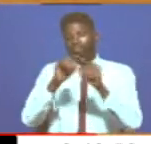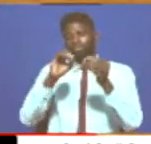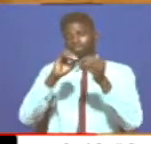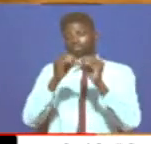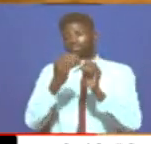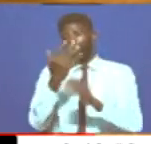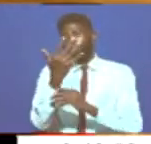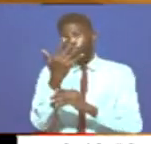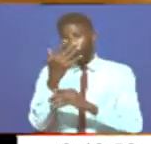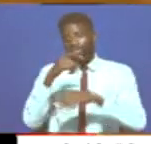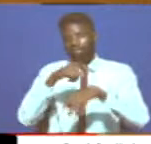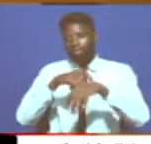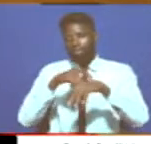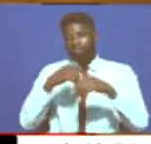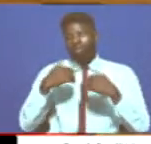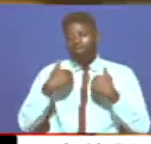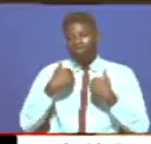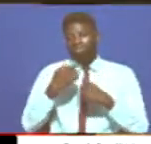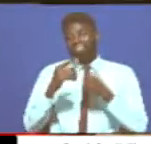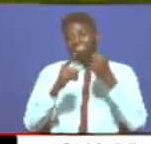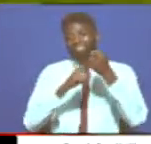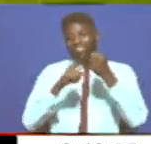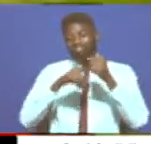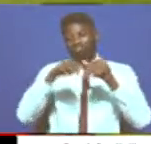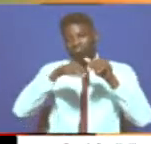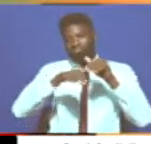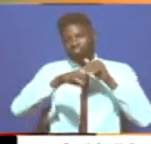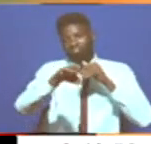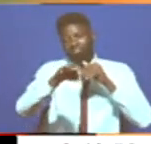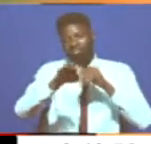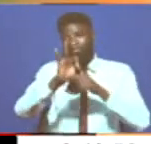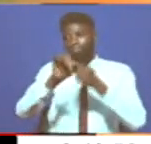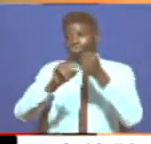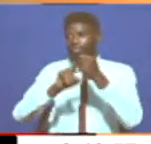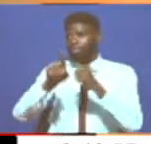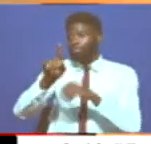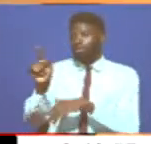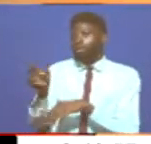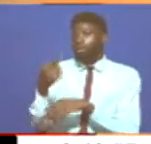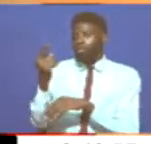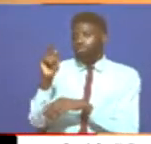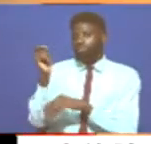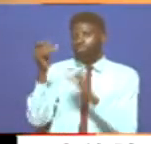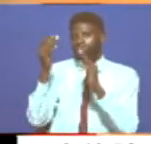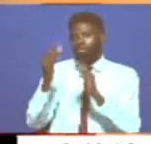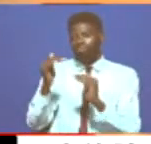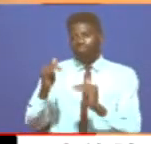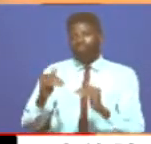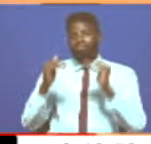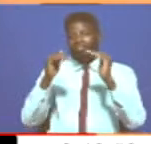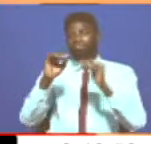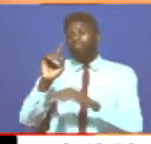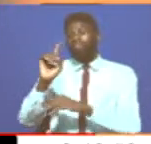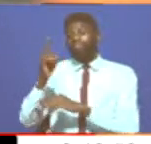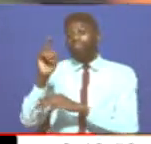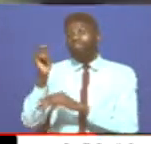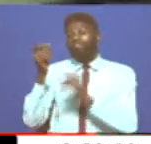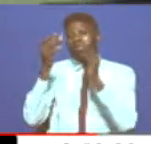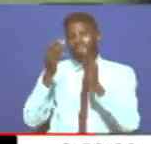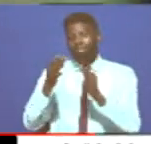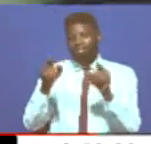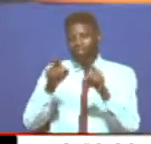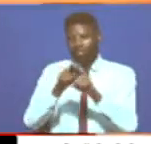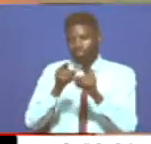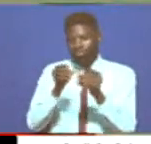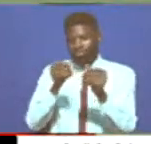under par 136. He is the only local at the event to make the cut and the first Kenyan amateur to do so since Boniface Simwa